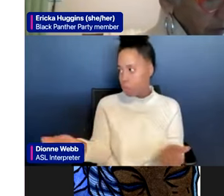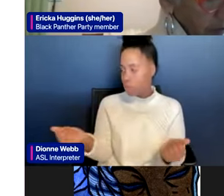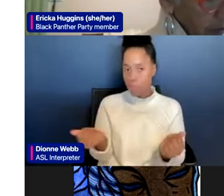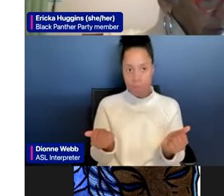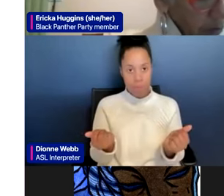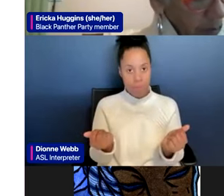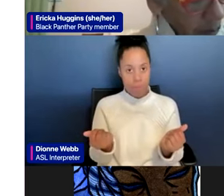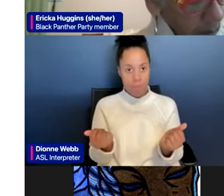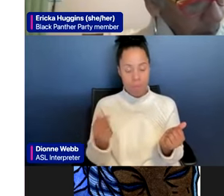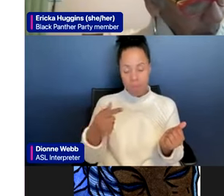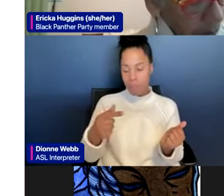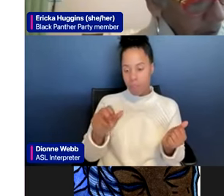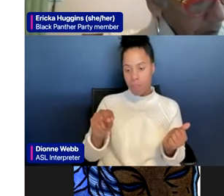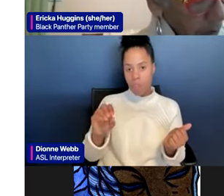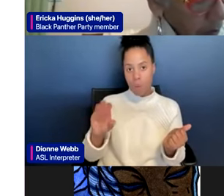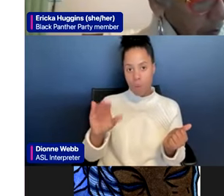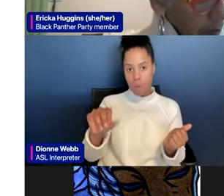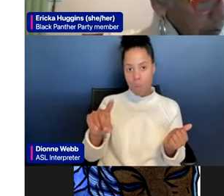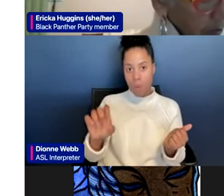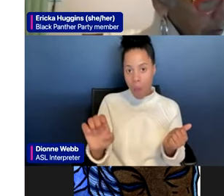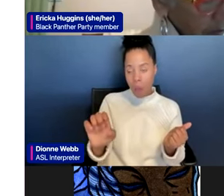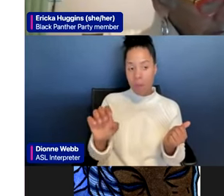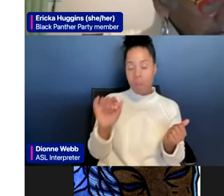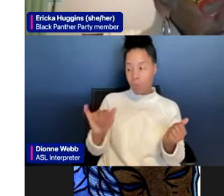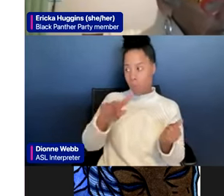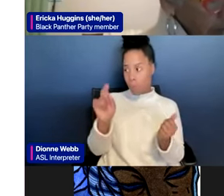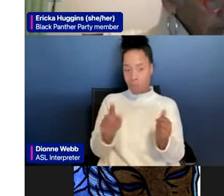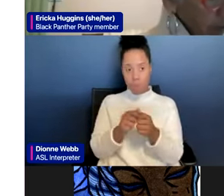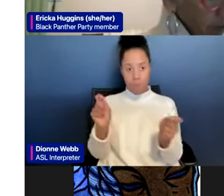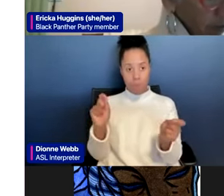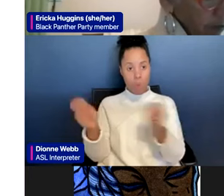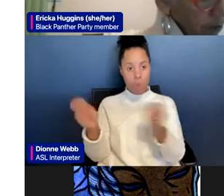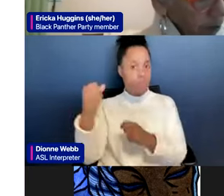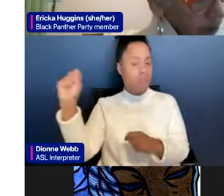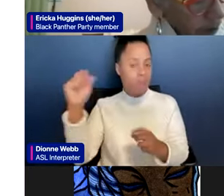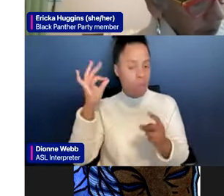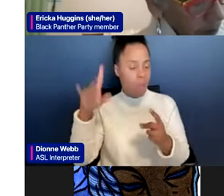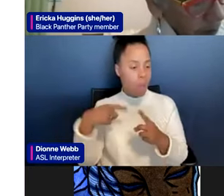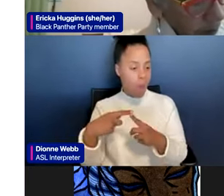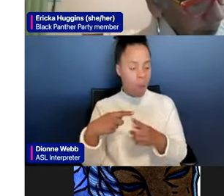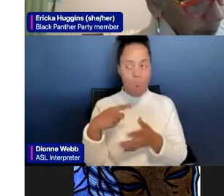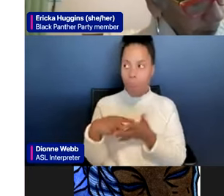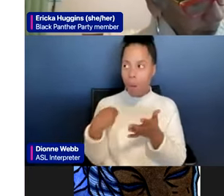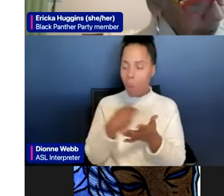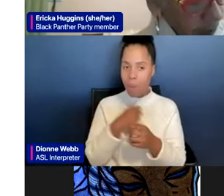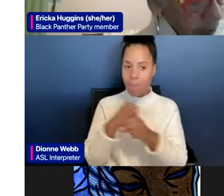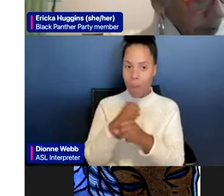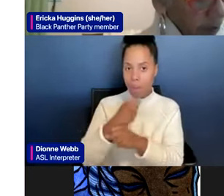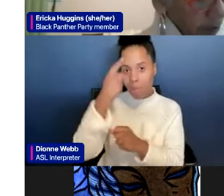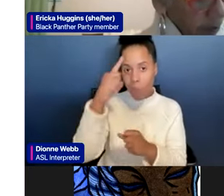think oftentimes we ask as revolutionaries, what do we fight for? And sometimes as revolutionaries, all we fight for is